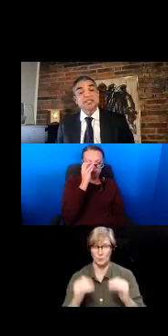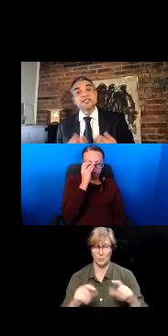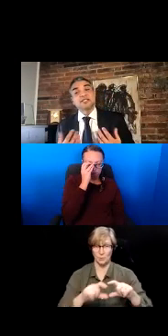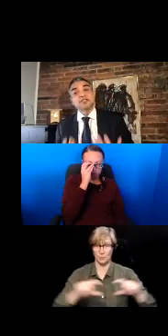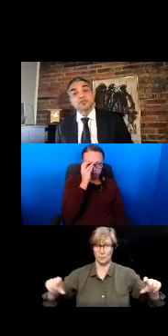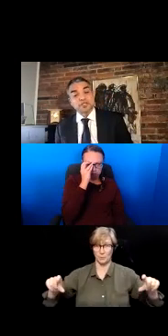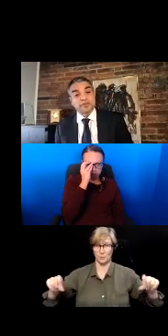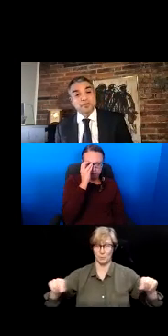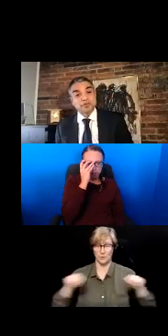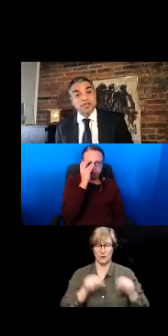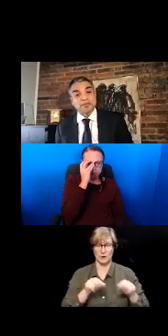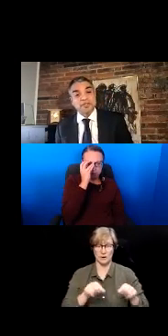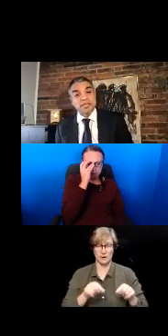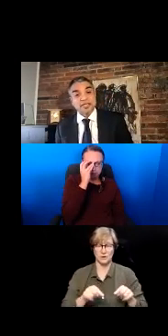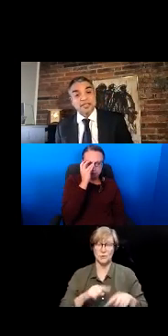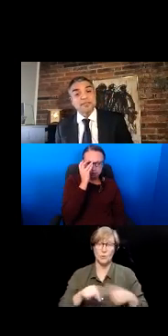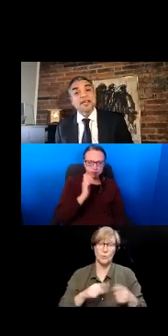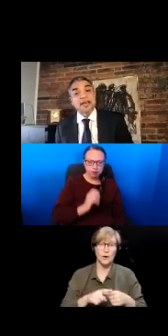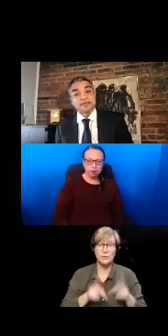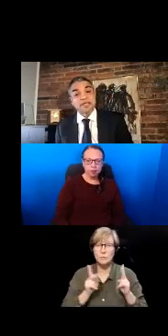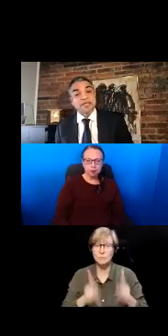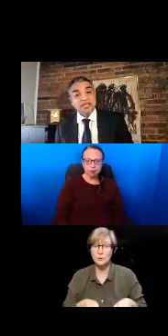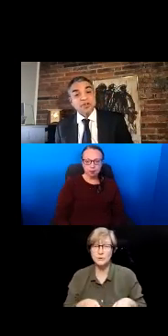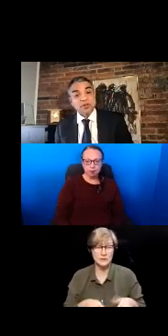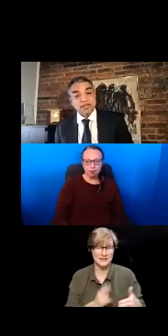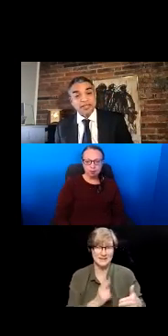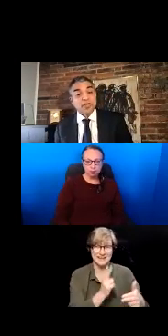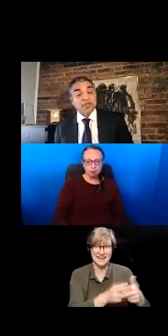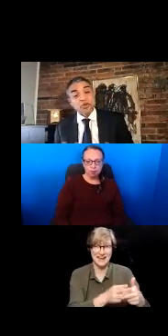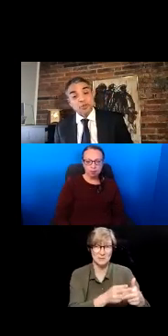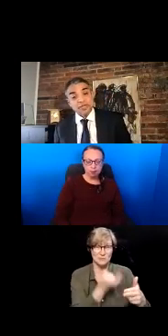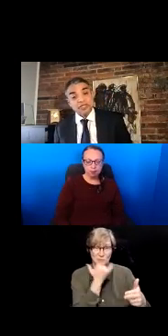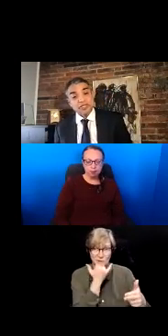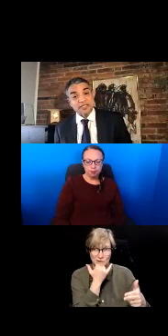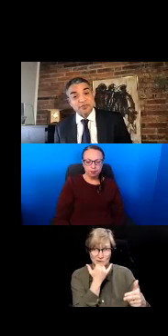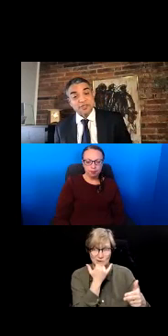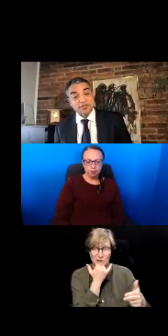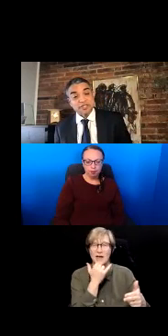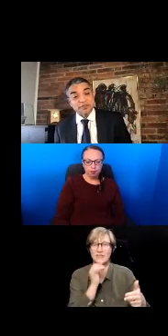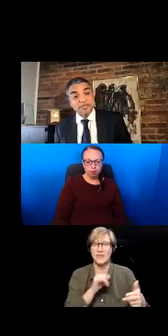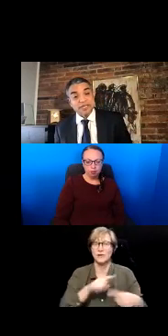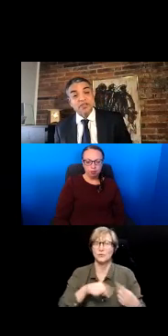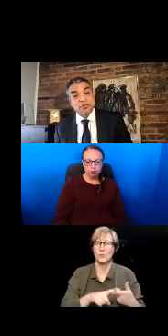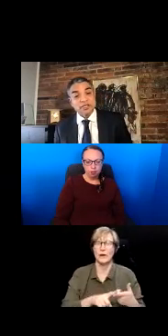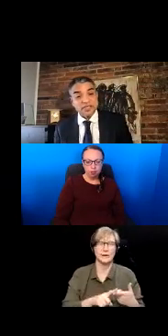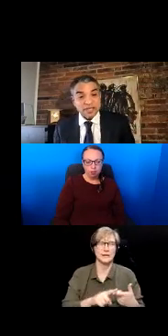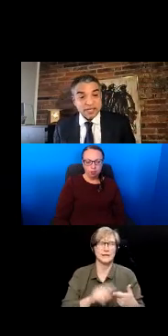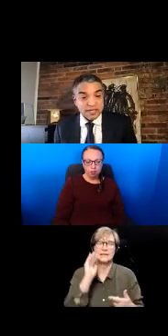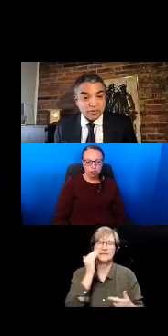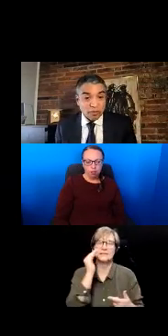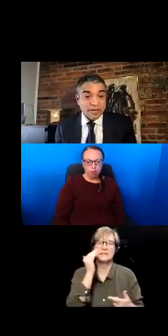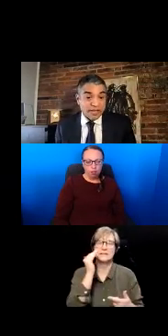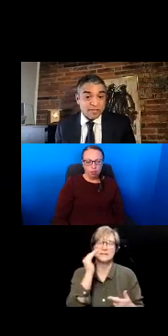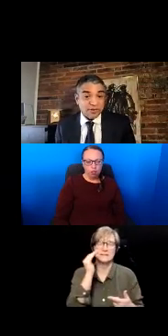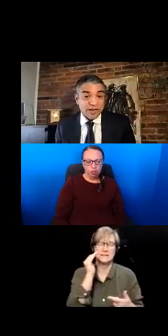the instances in which individuals are naming the items incorrectly, those were the instances in which there seemed to be increase